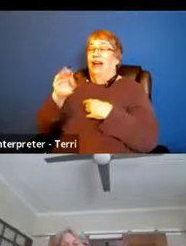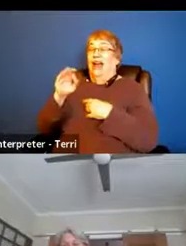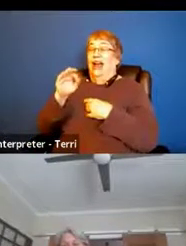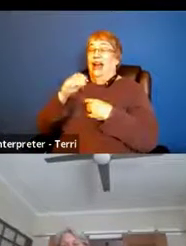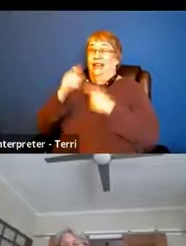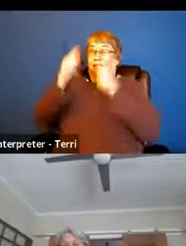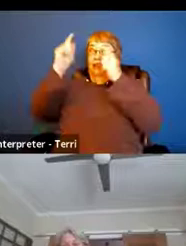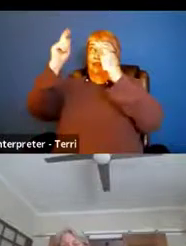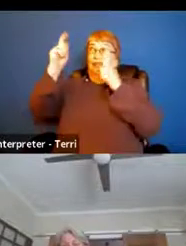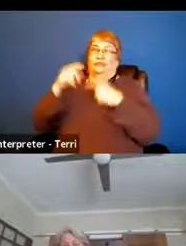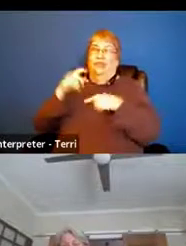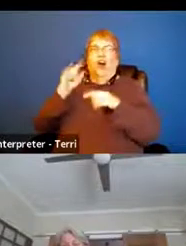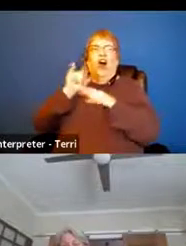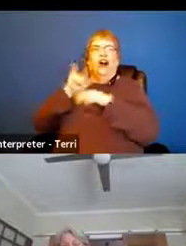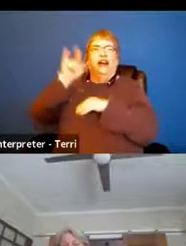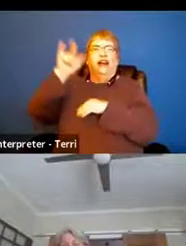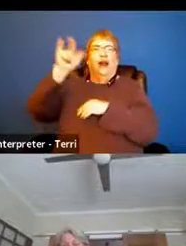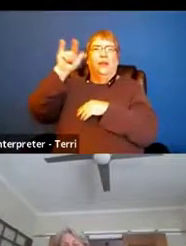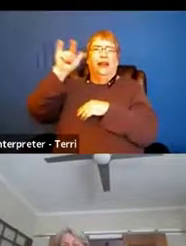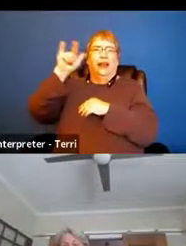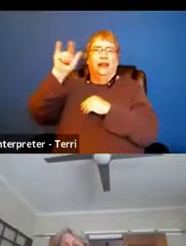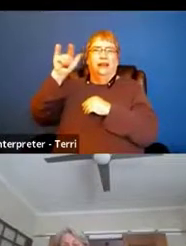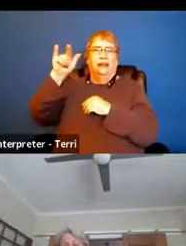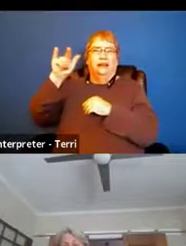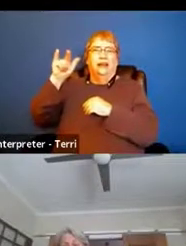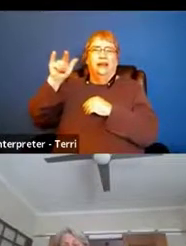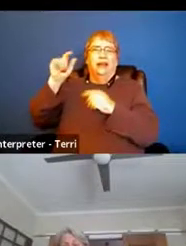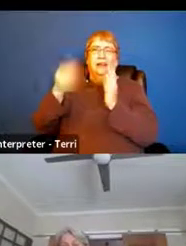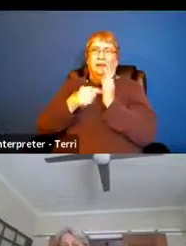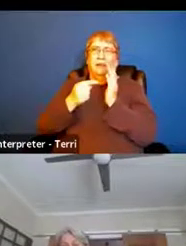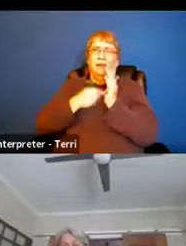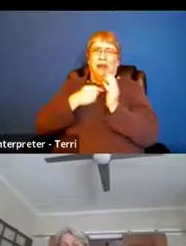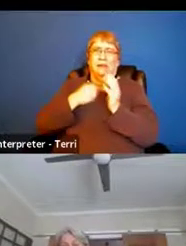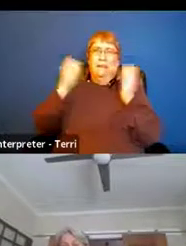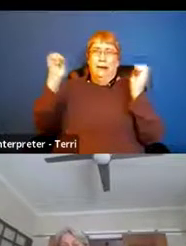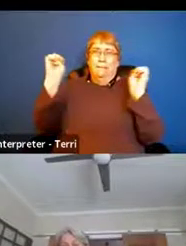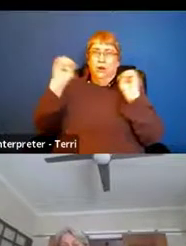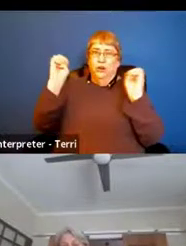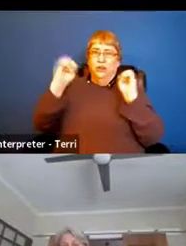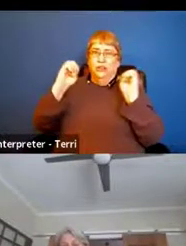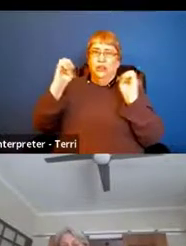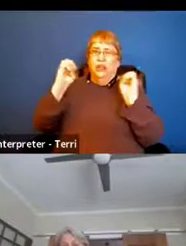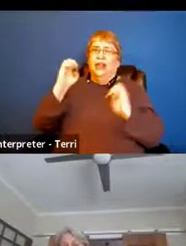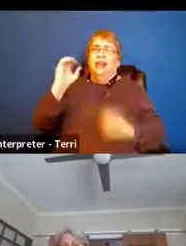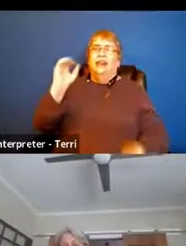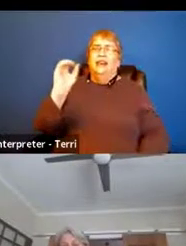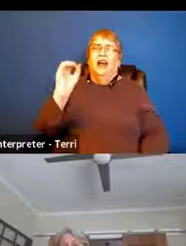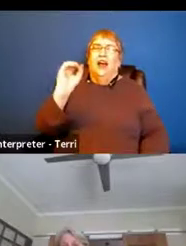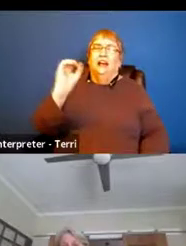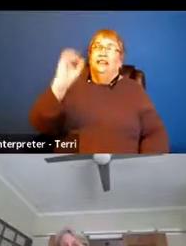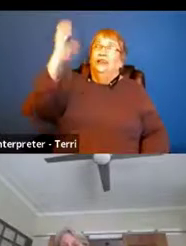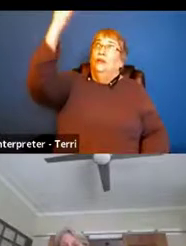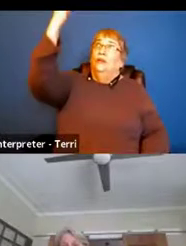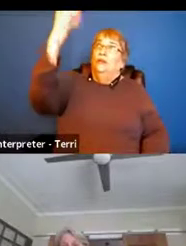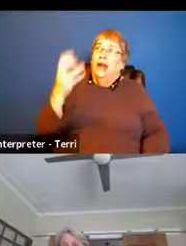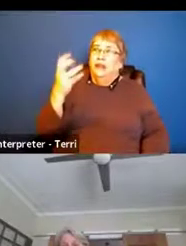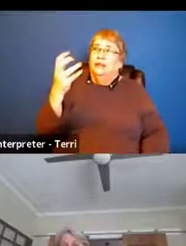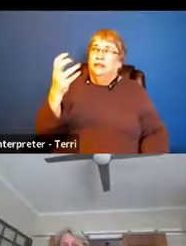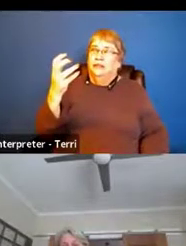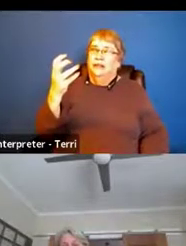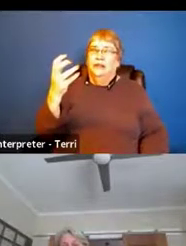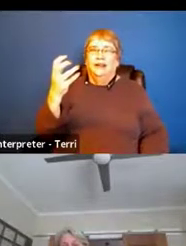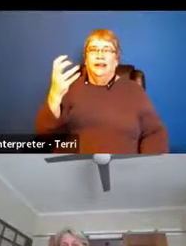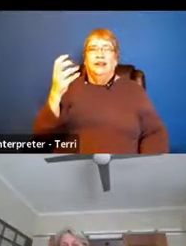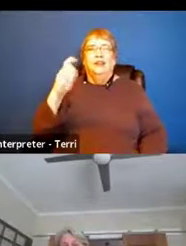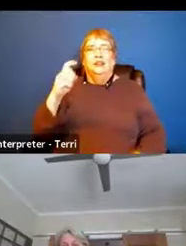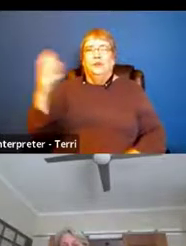plane and the oxygen mask comes down, they say to put the mask on yourself first. Because if we're not taking good care of ourselves,